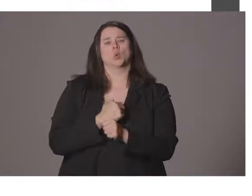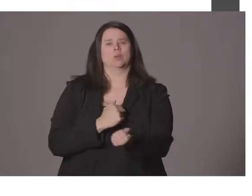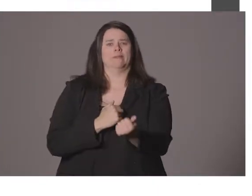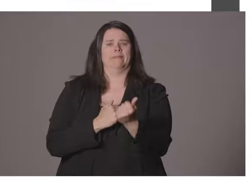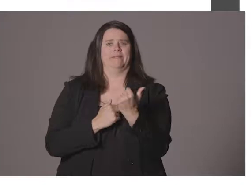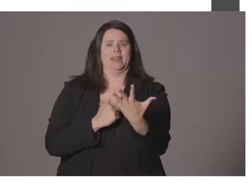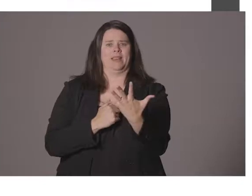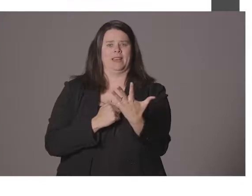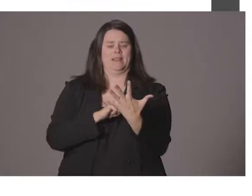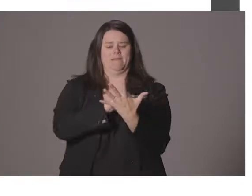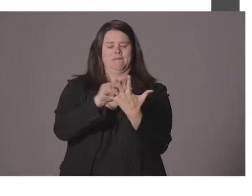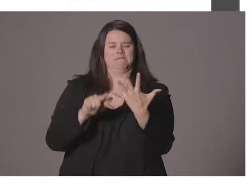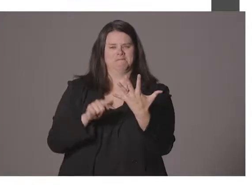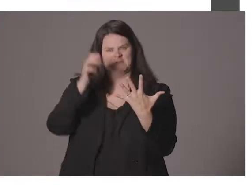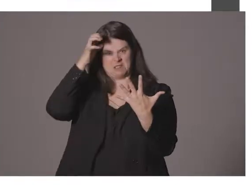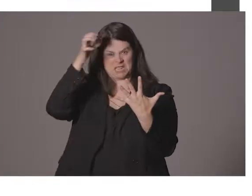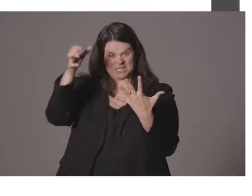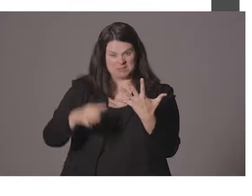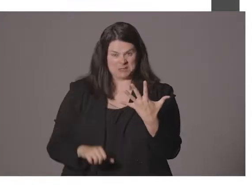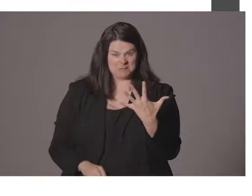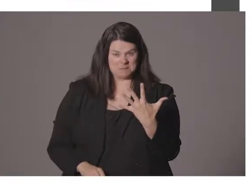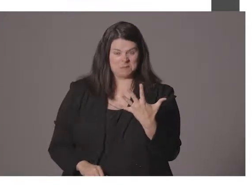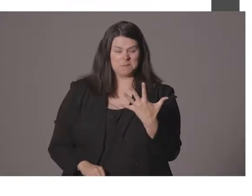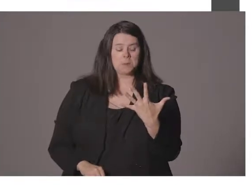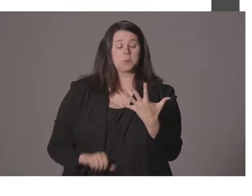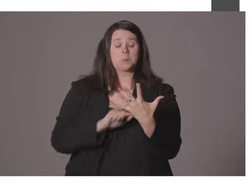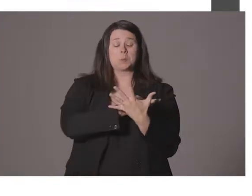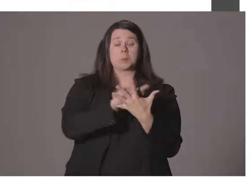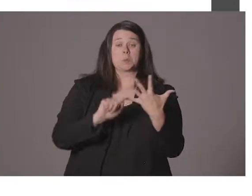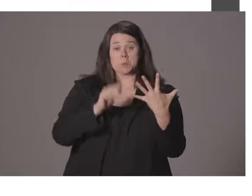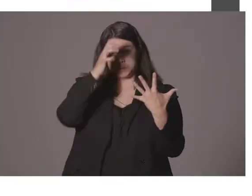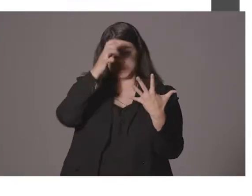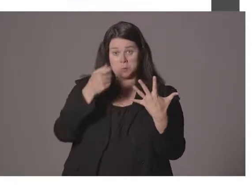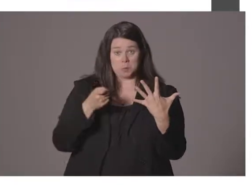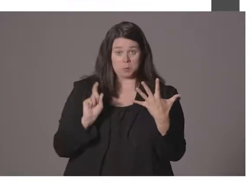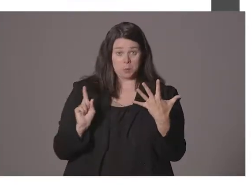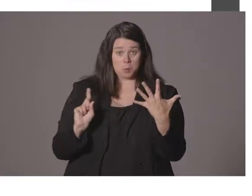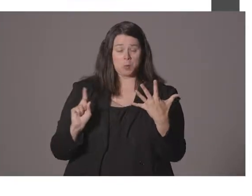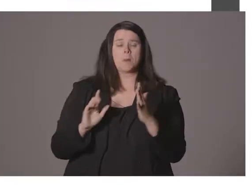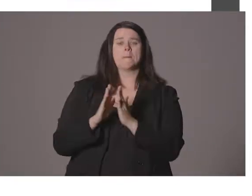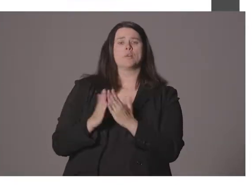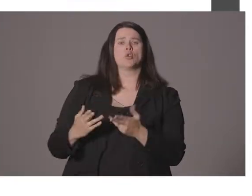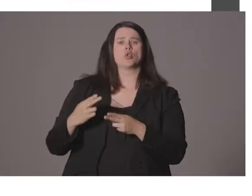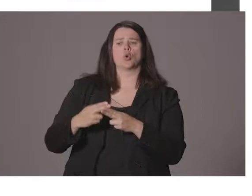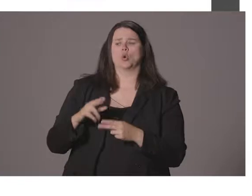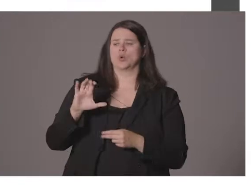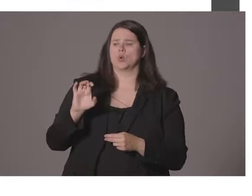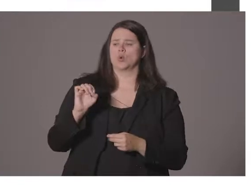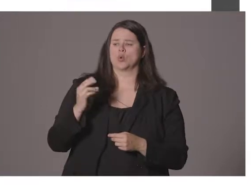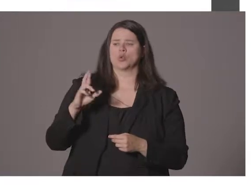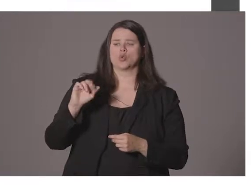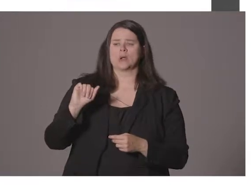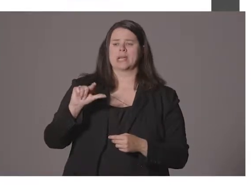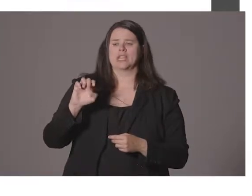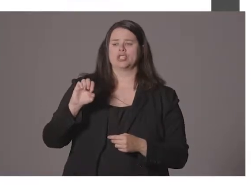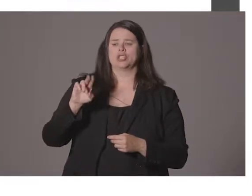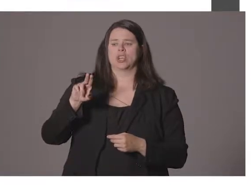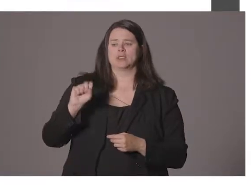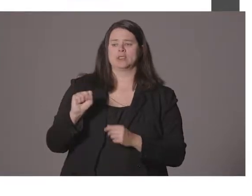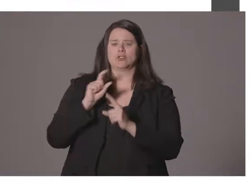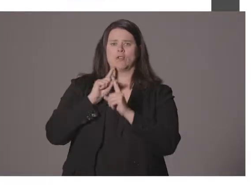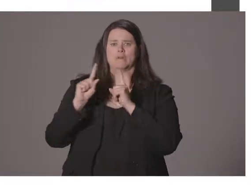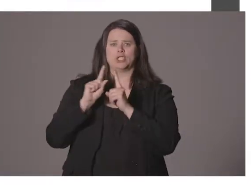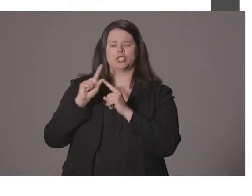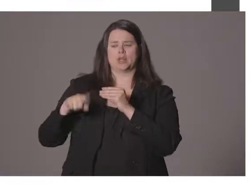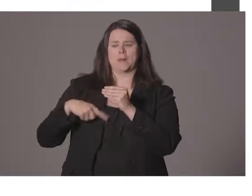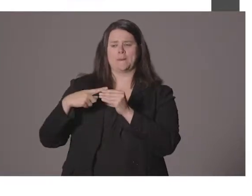I use 5 different concepts. And these come from a book called Courageous